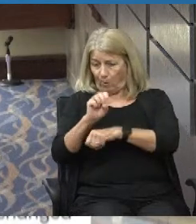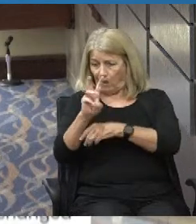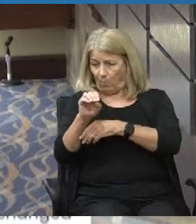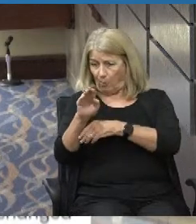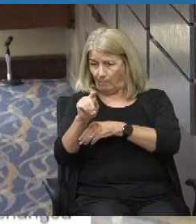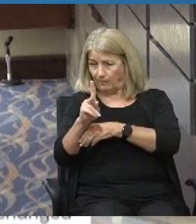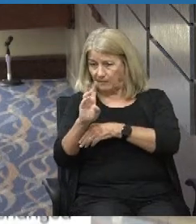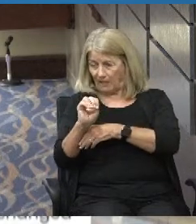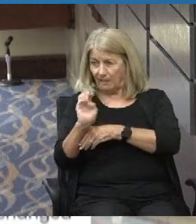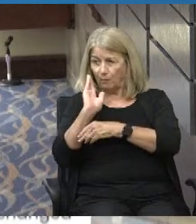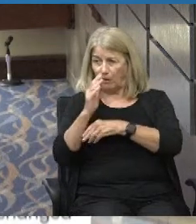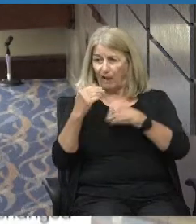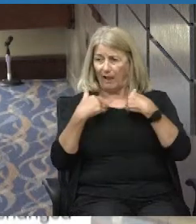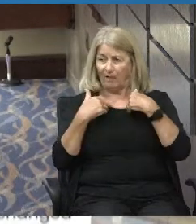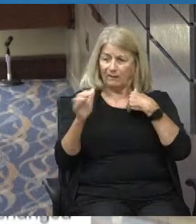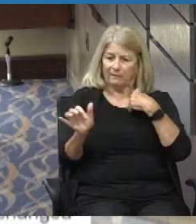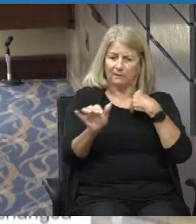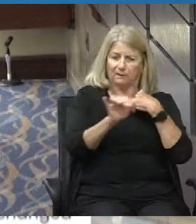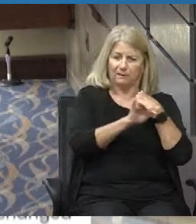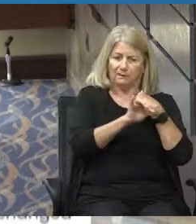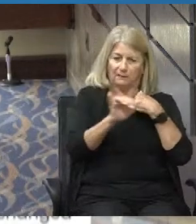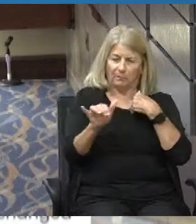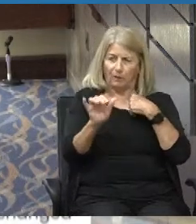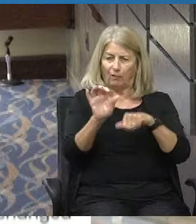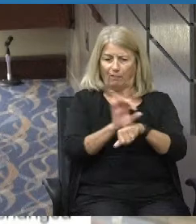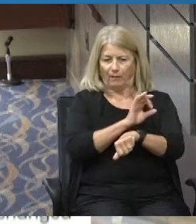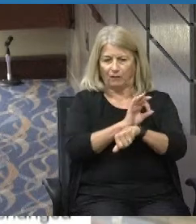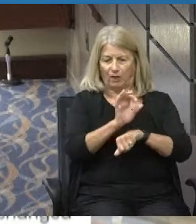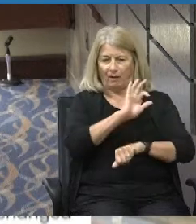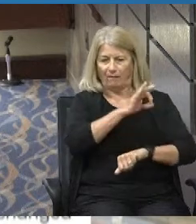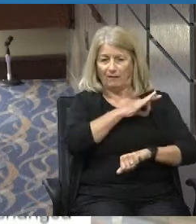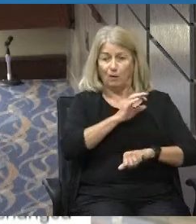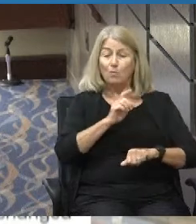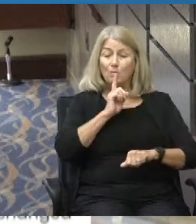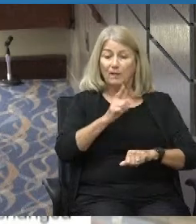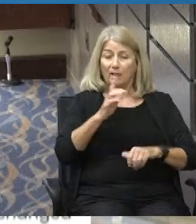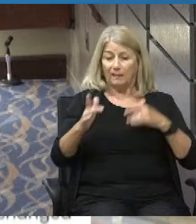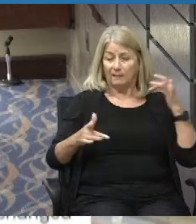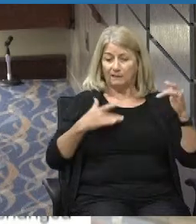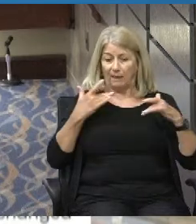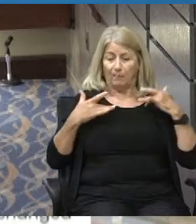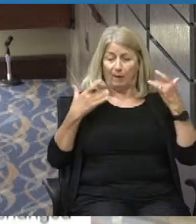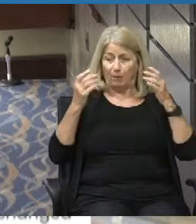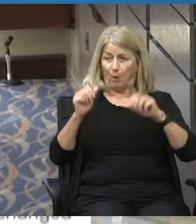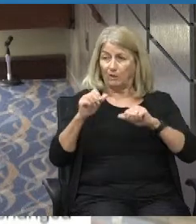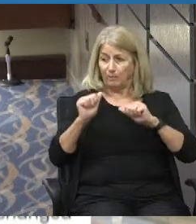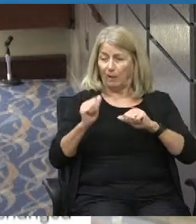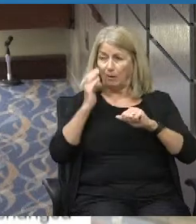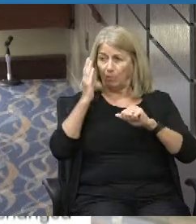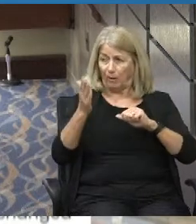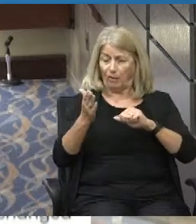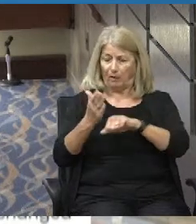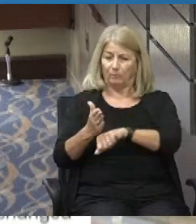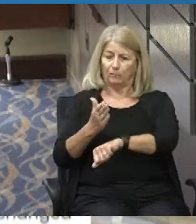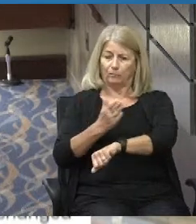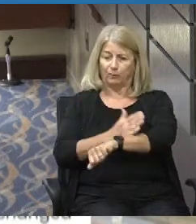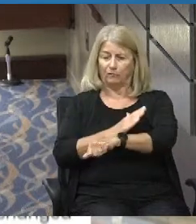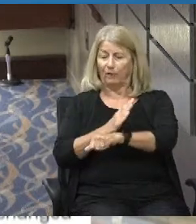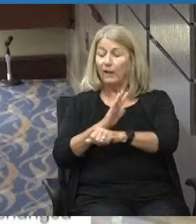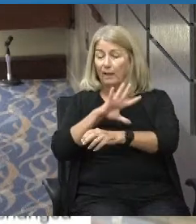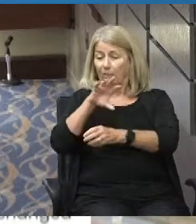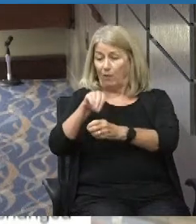contain similar functions and features of the new website. We're really excited about the possibilities it will bring and how this will improve our internal engagement with our